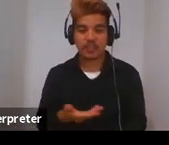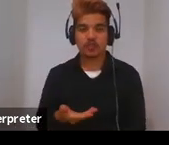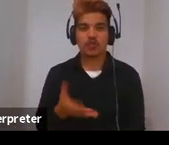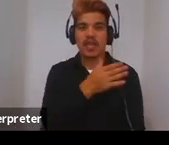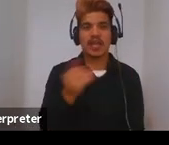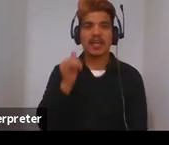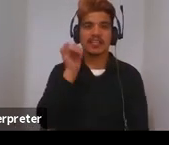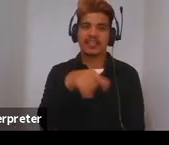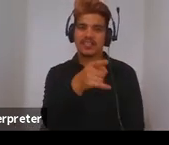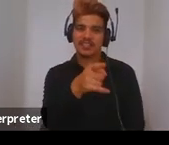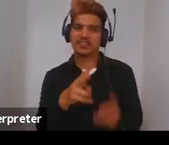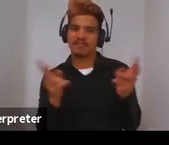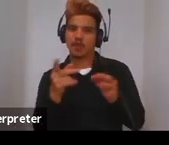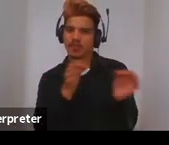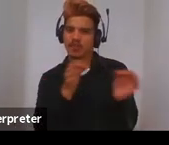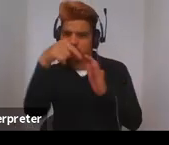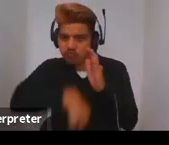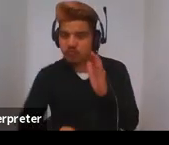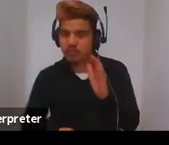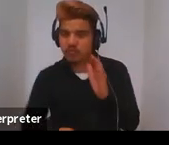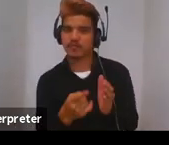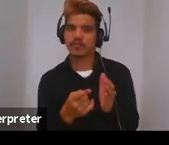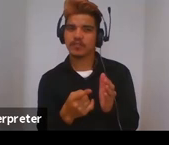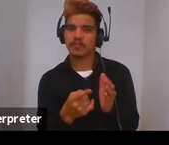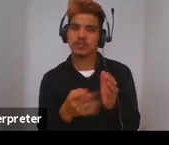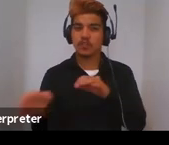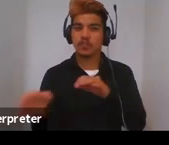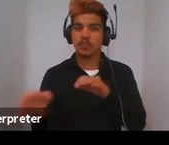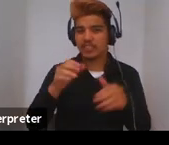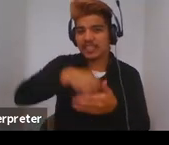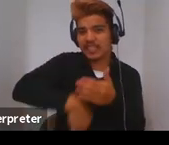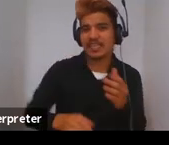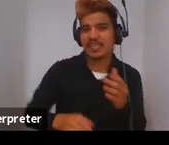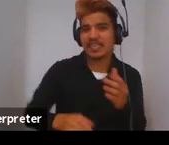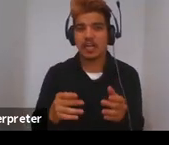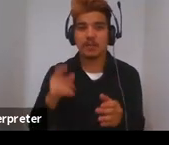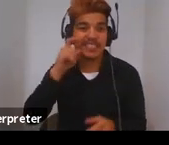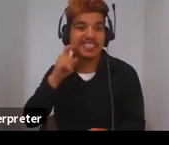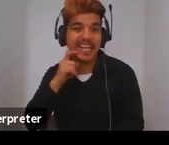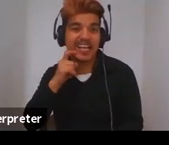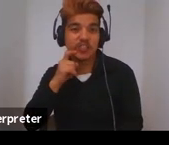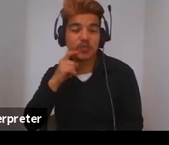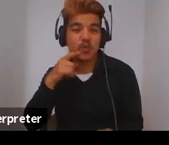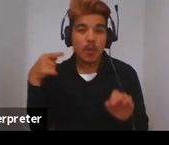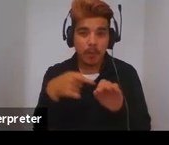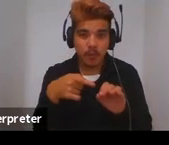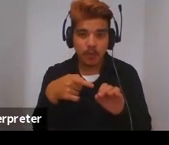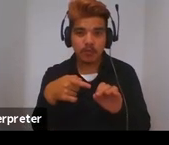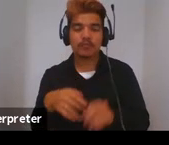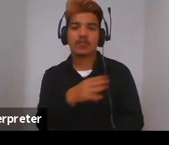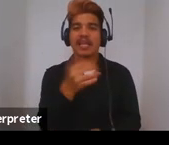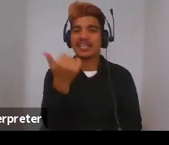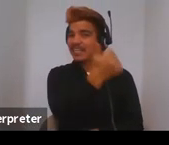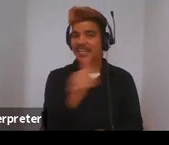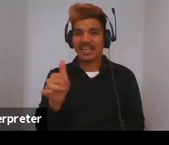And this is very specific to engaging in sexual penetration with the victim, and if any of